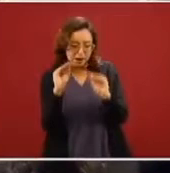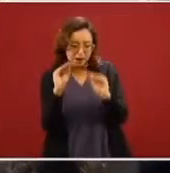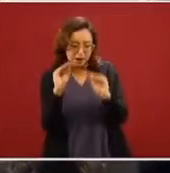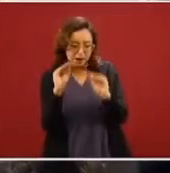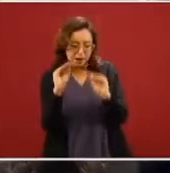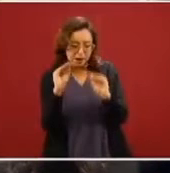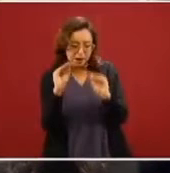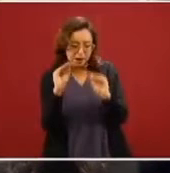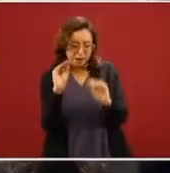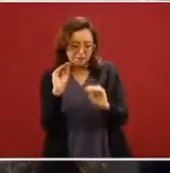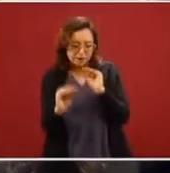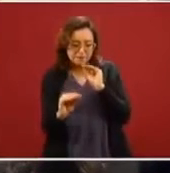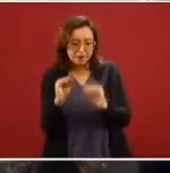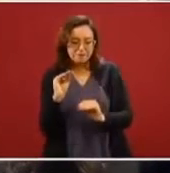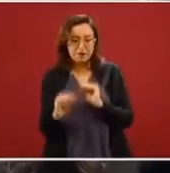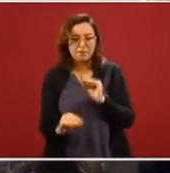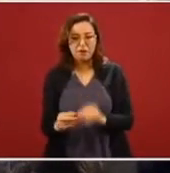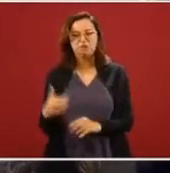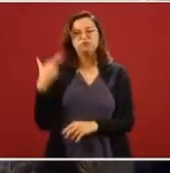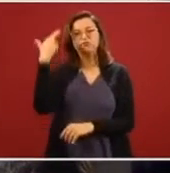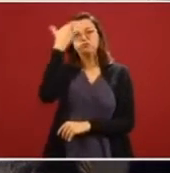health.